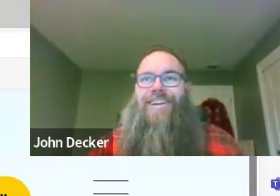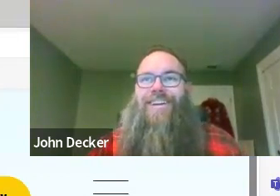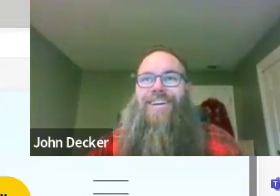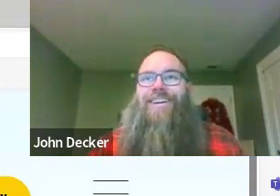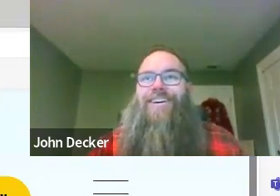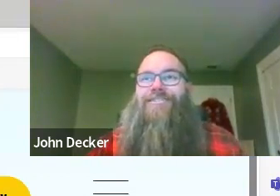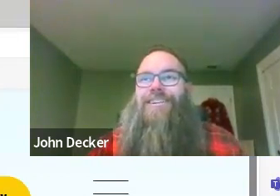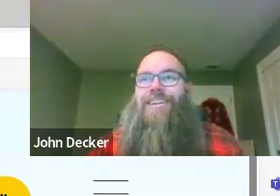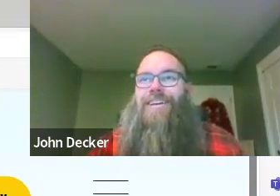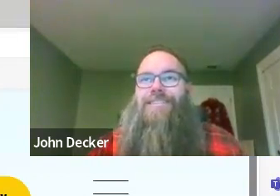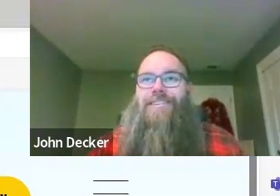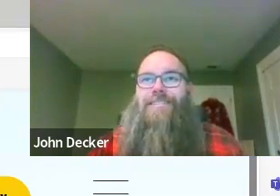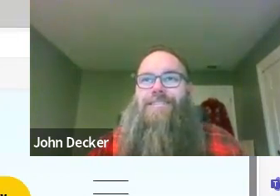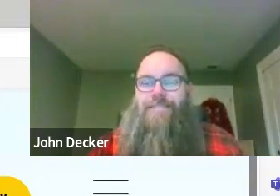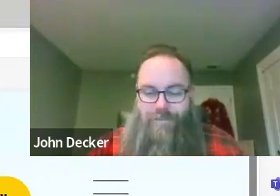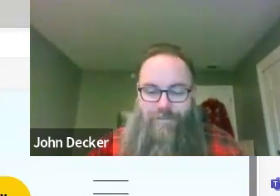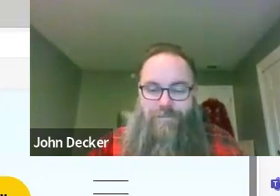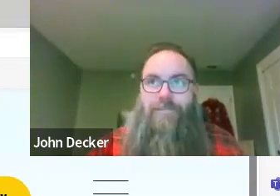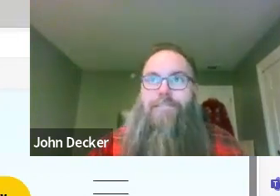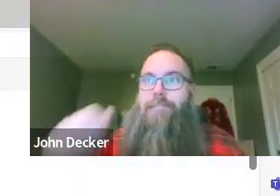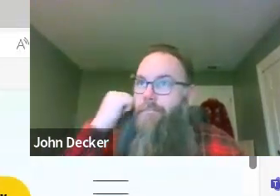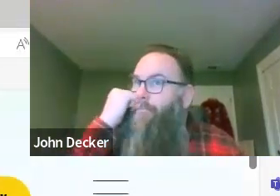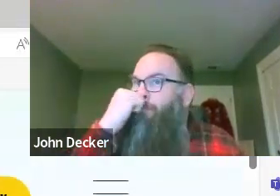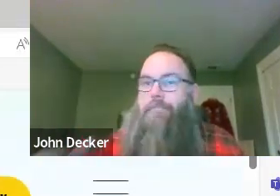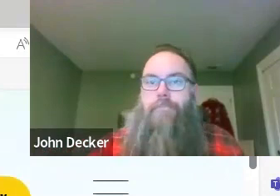right. Alta Connections.